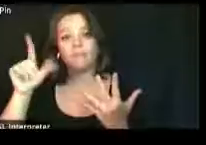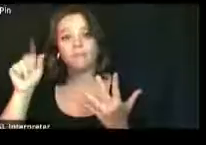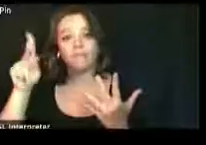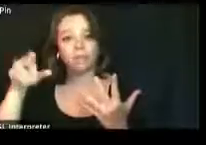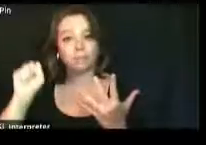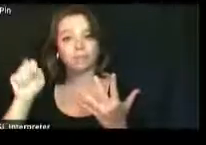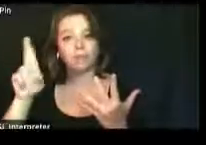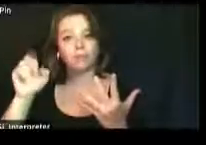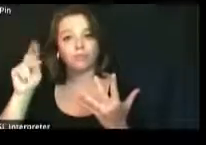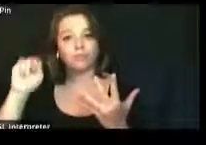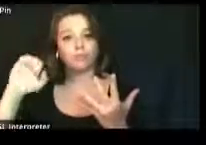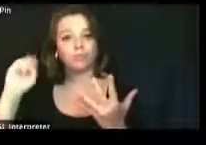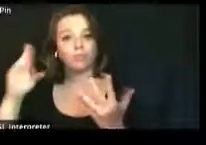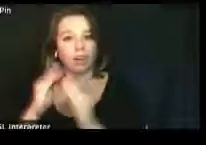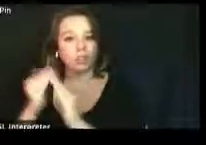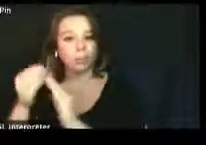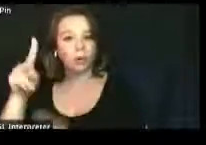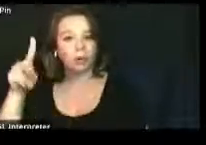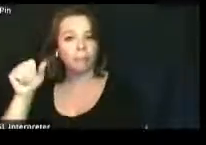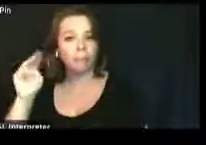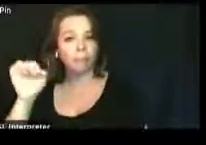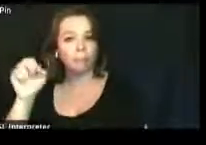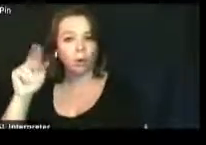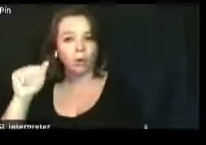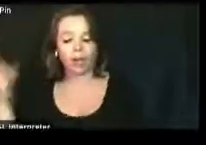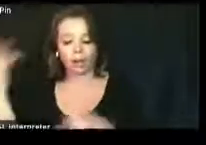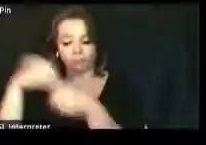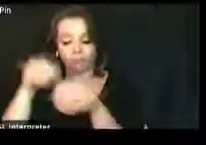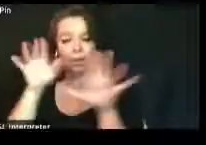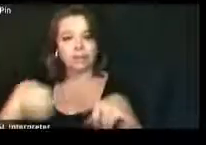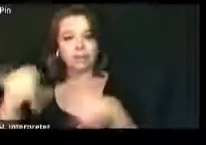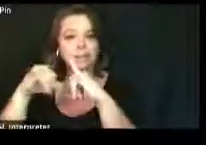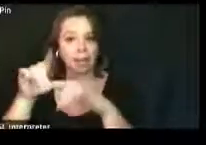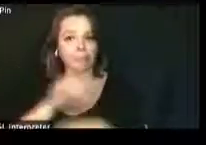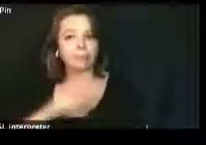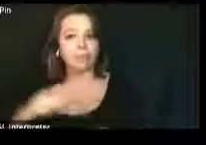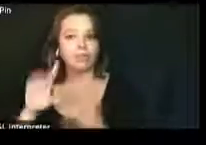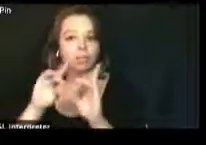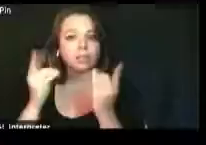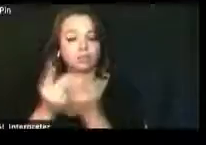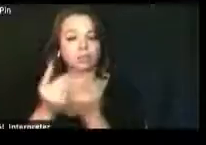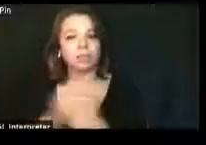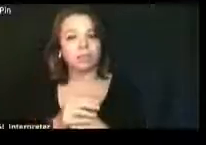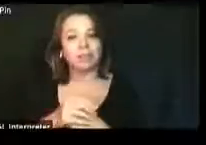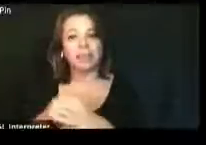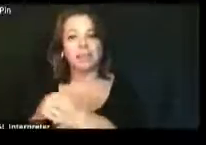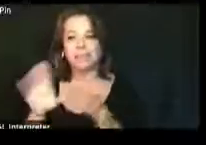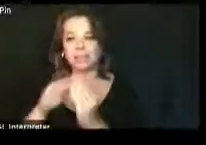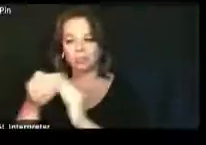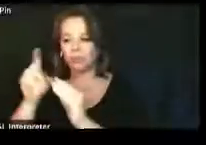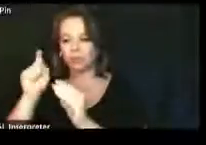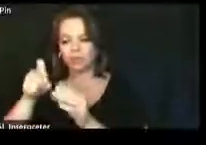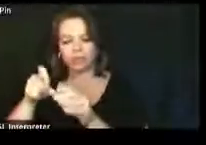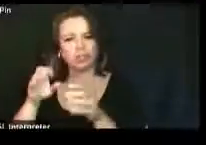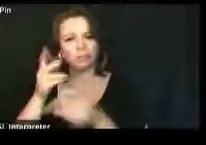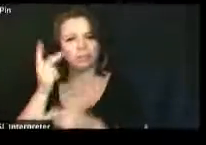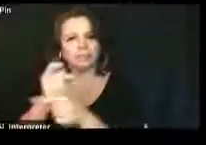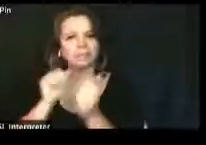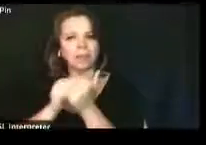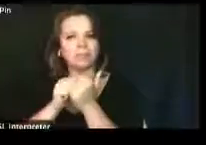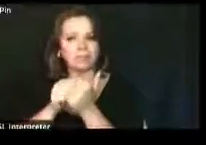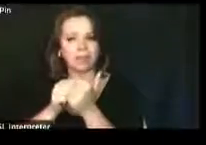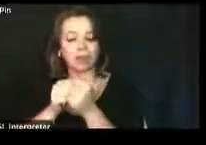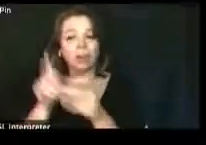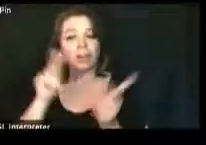congressional and state legislative districts. These communities are diverse and should remain together. The demographics of these